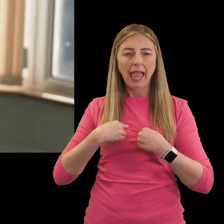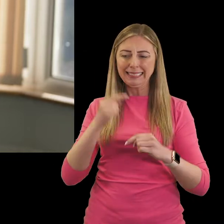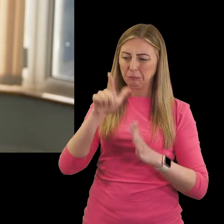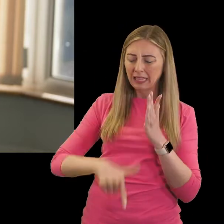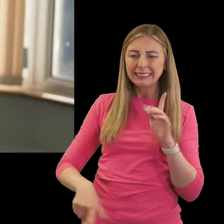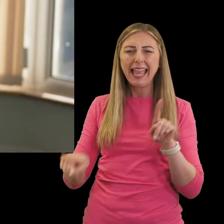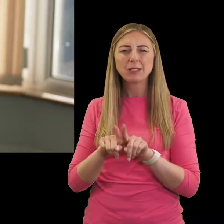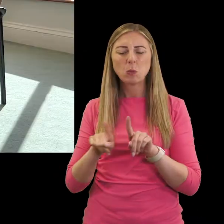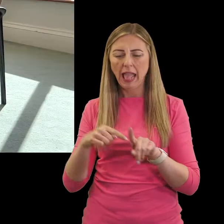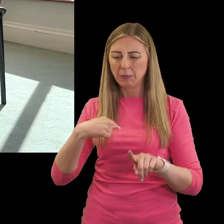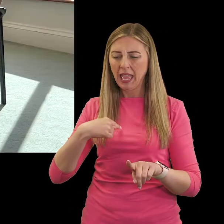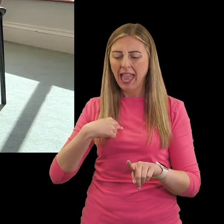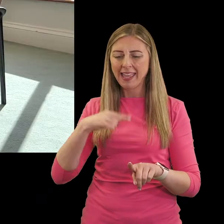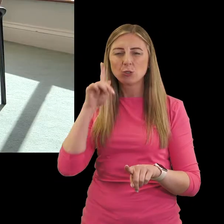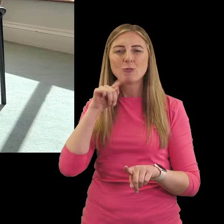gender identity.